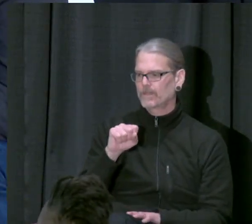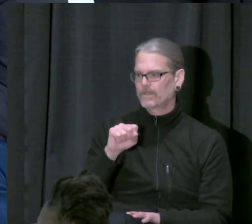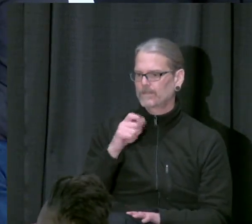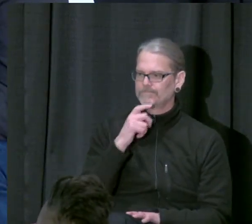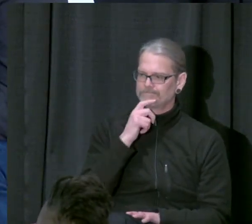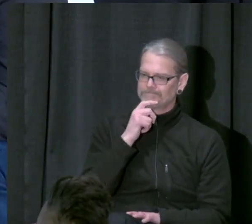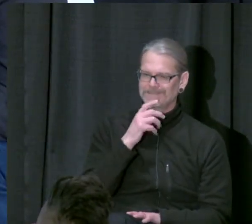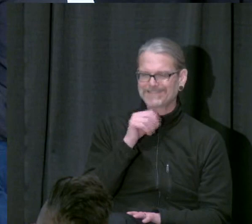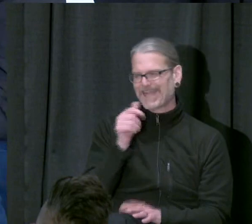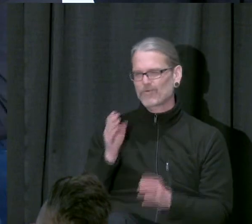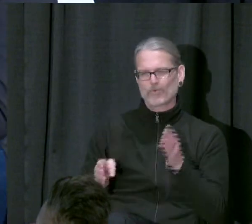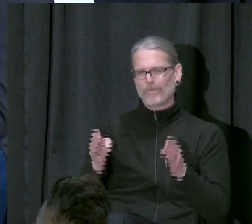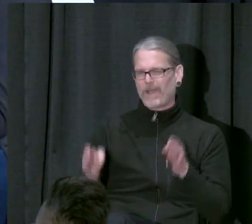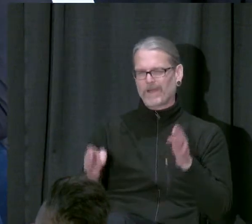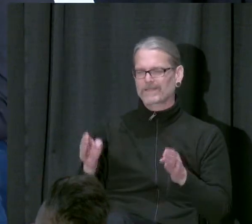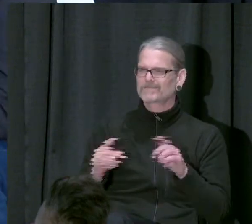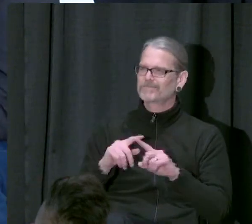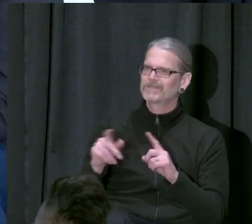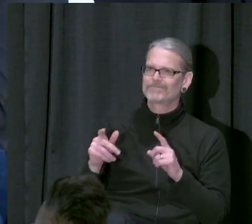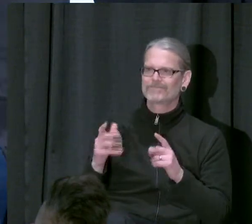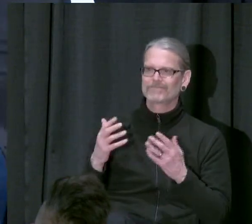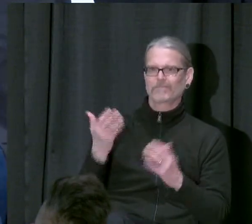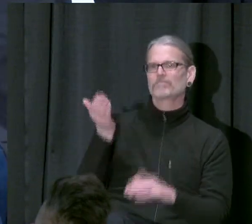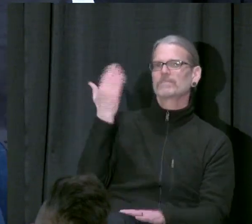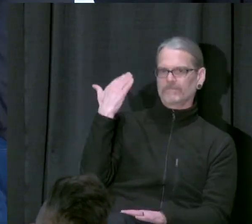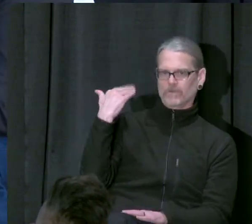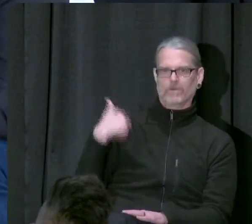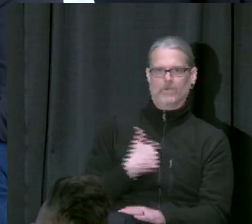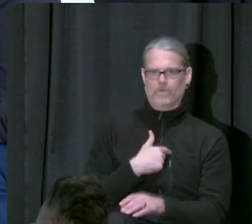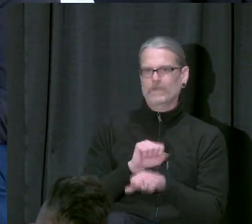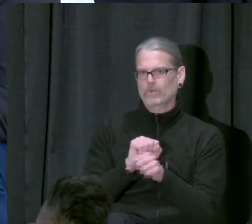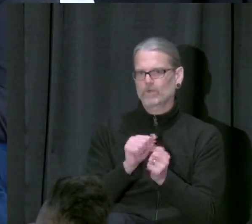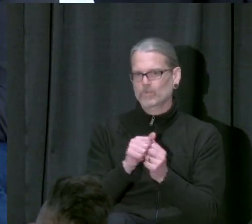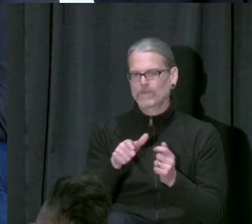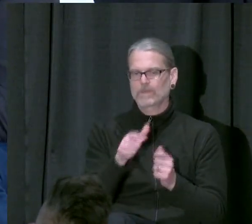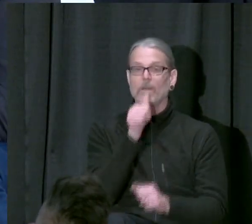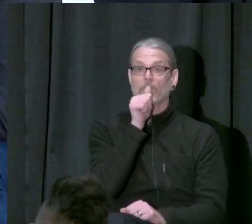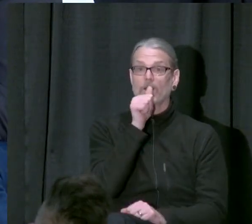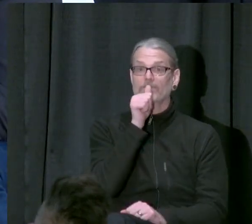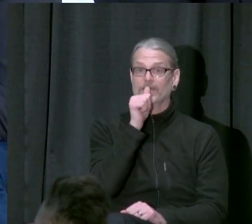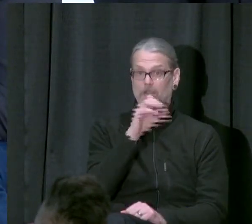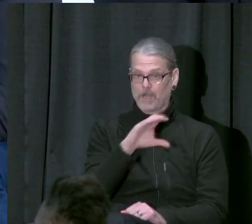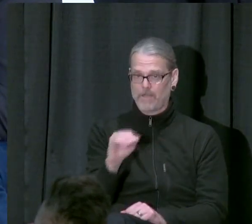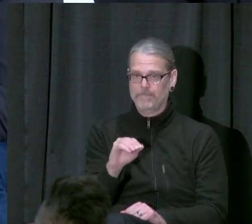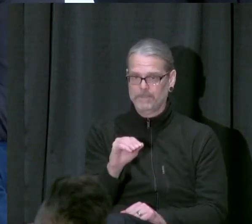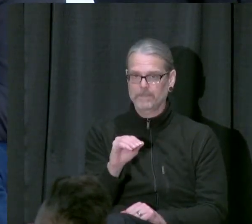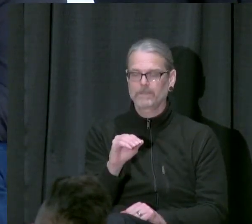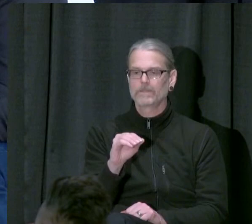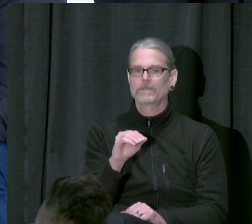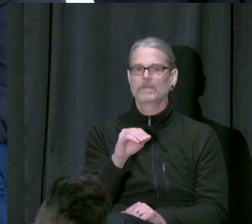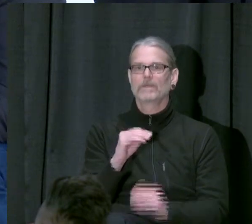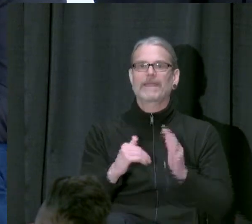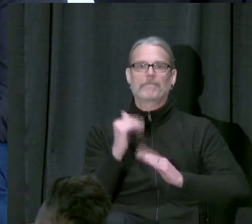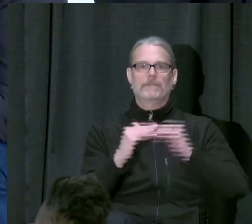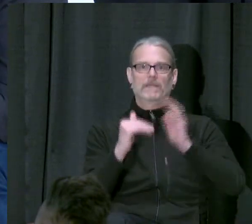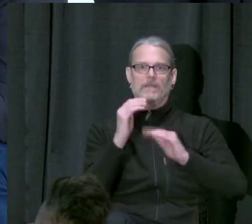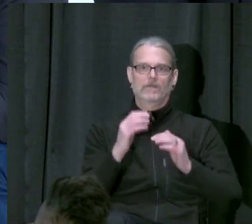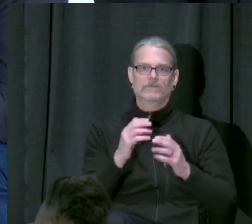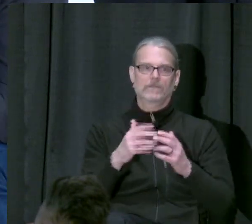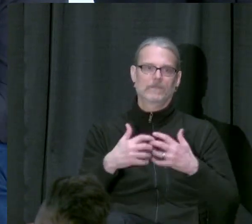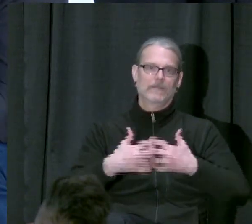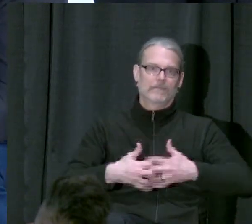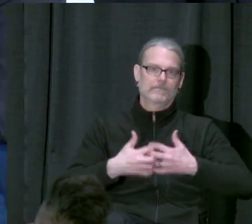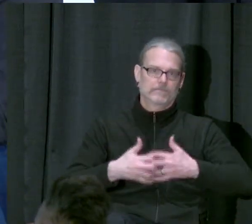it wasn't robotics, but we had previously worked with a private company that had built devices that